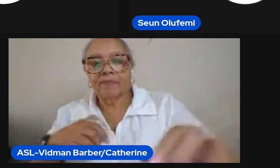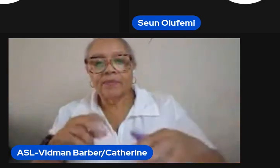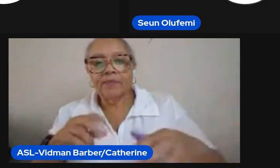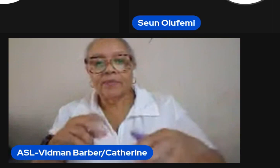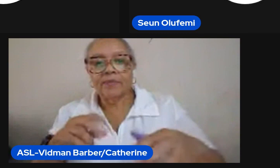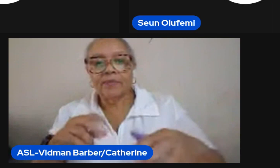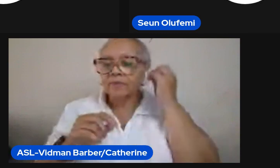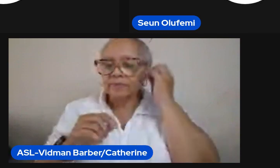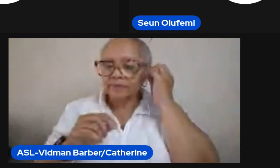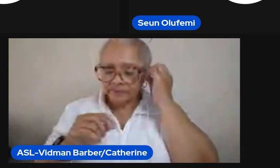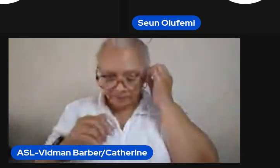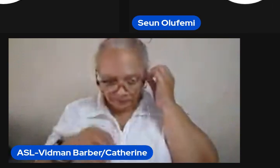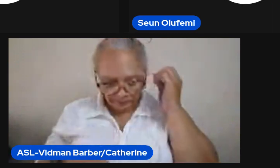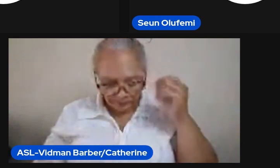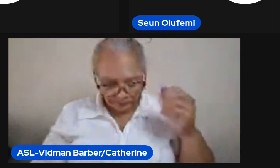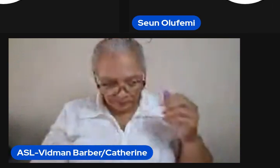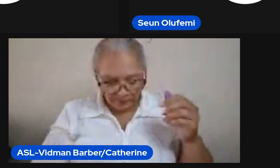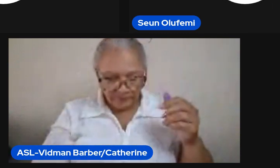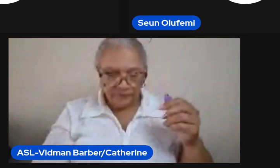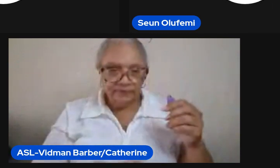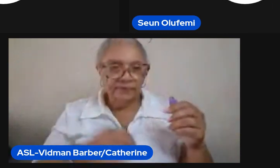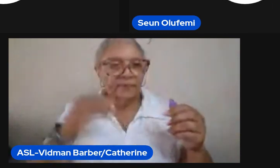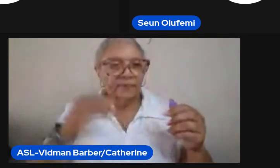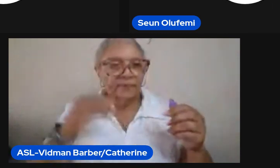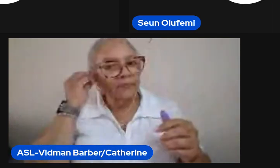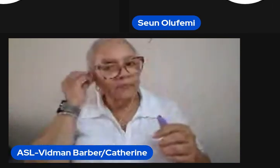is synonymous to food,